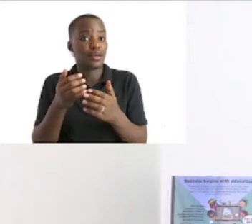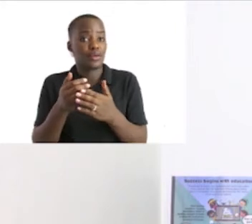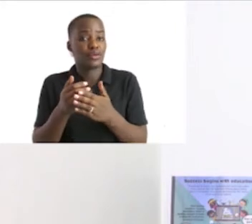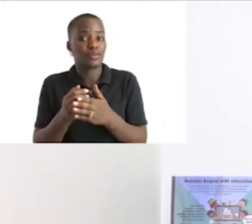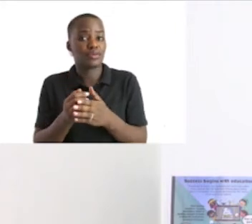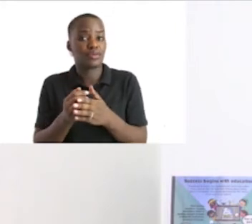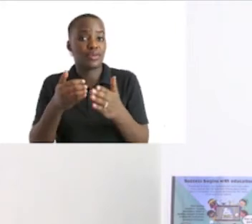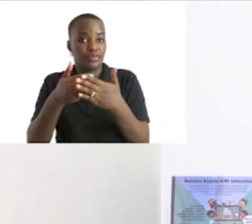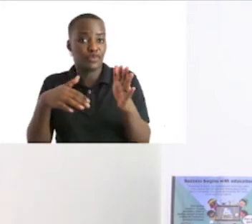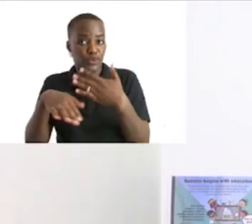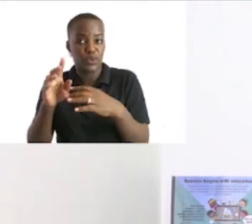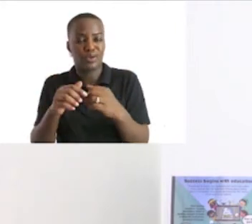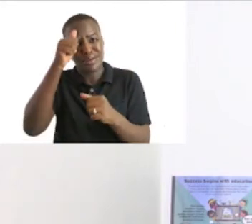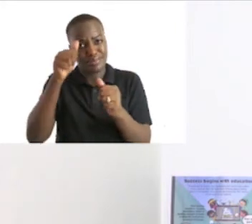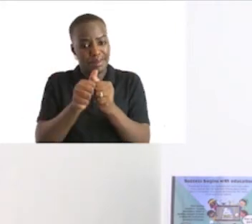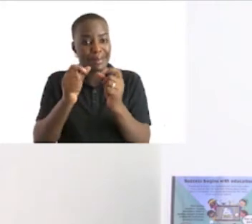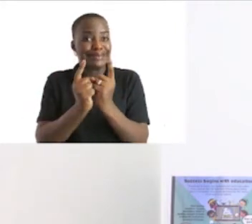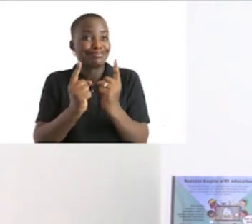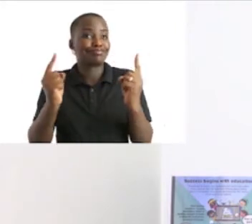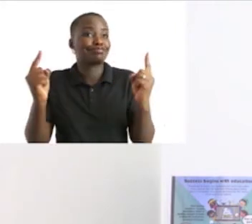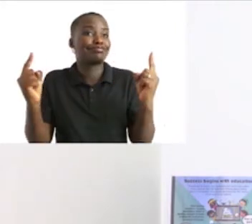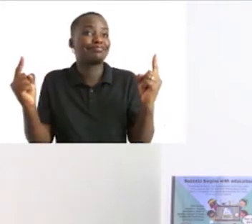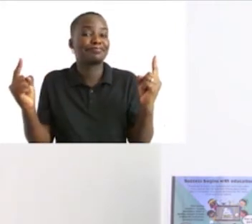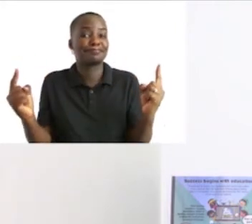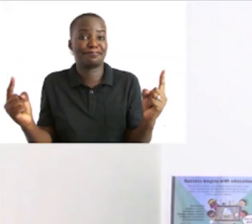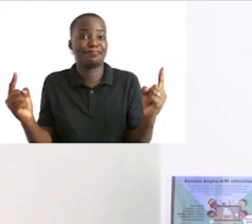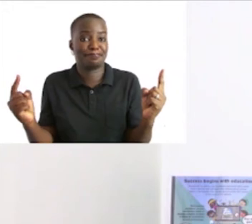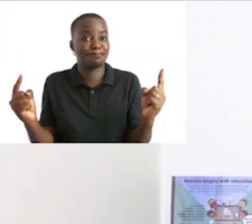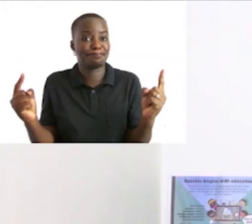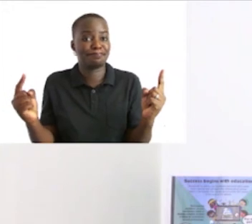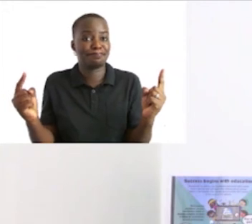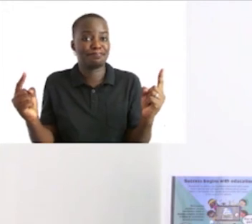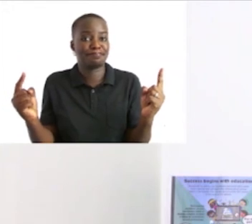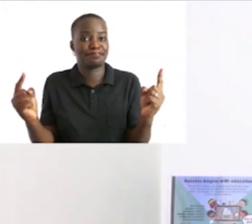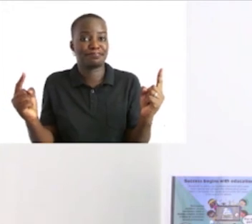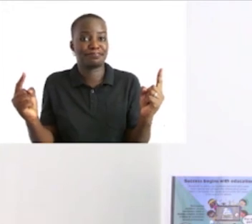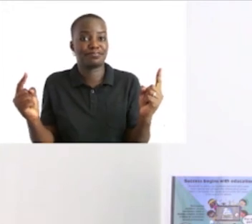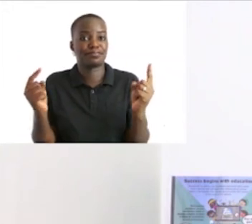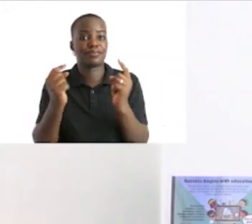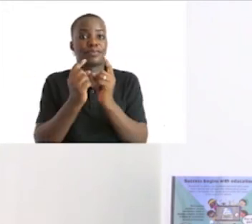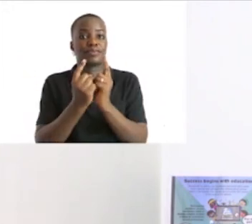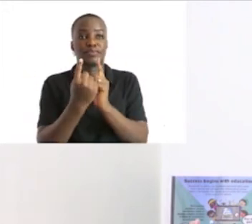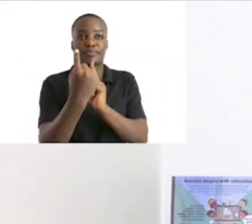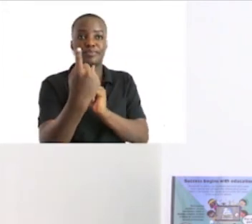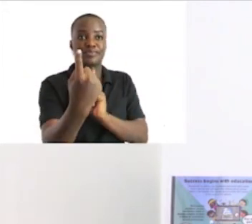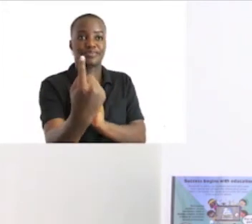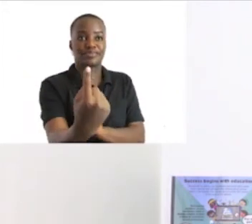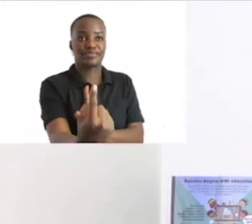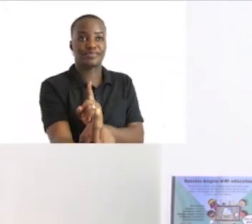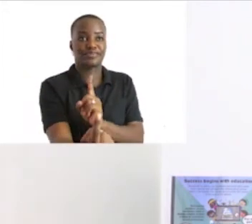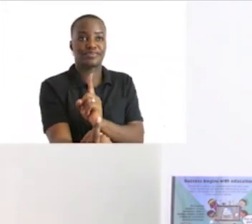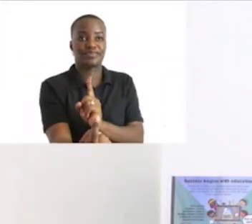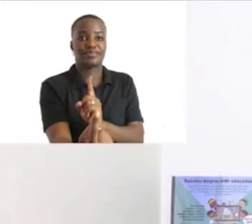to check our social distancing. So let us spread out our hands, very good, and in front of